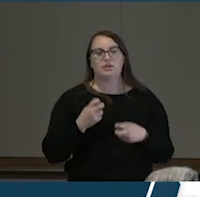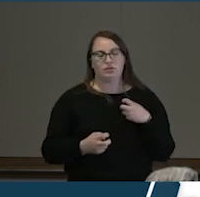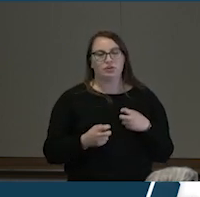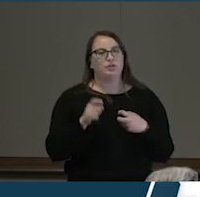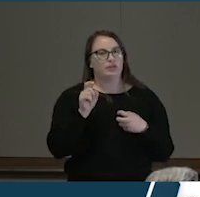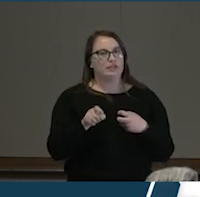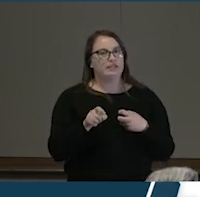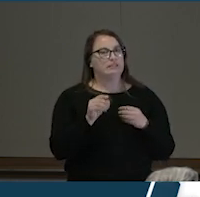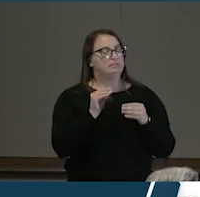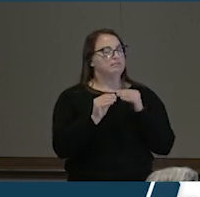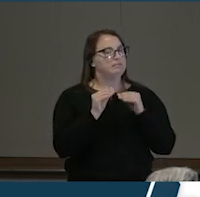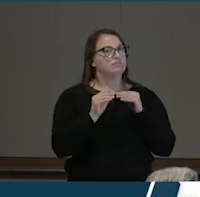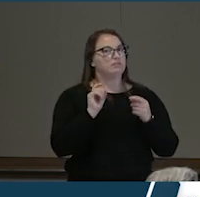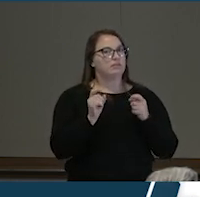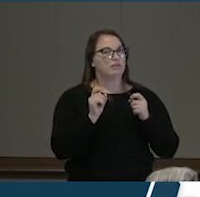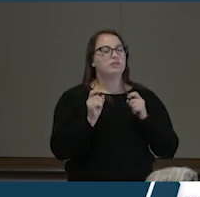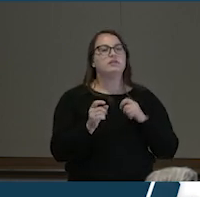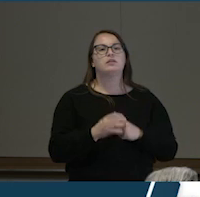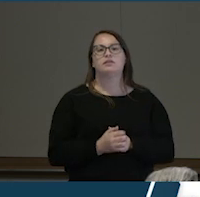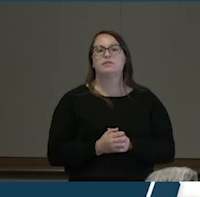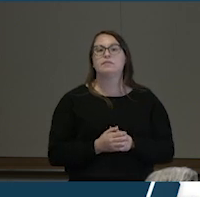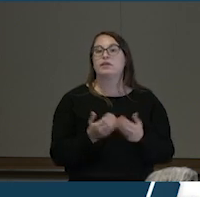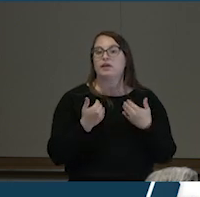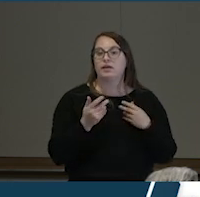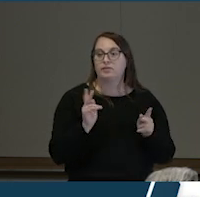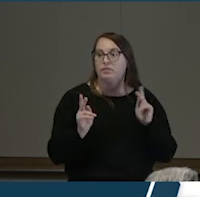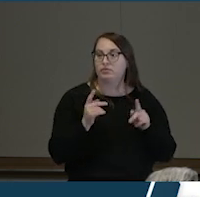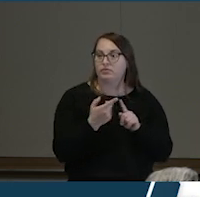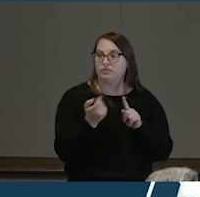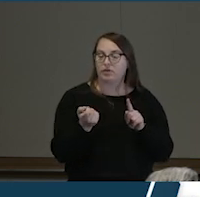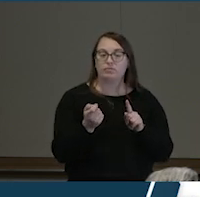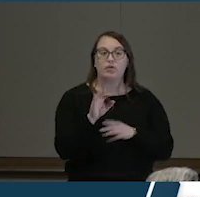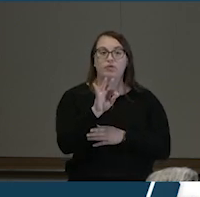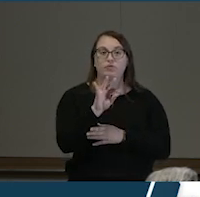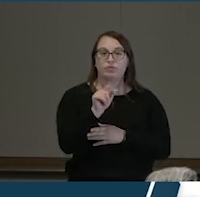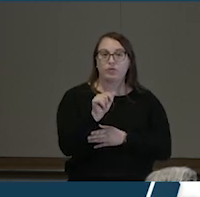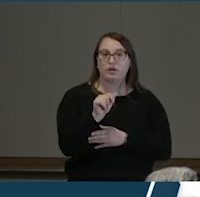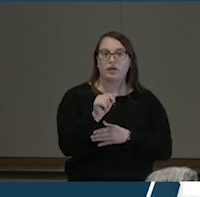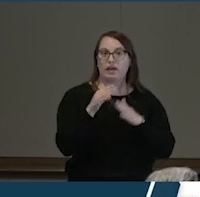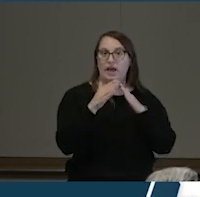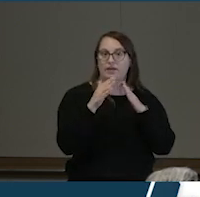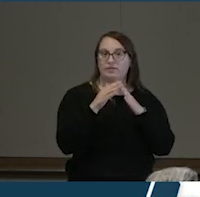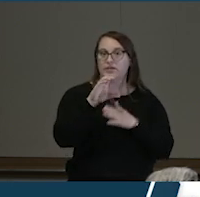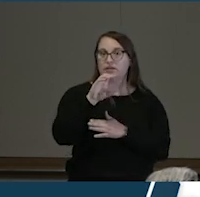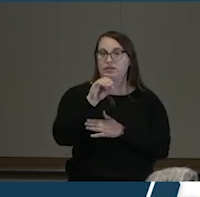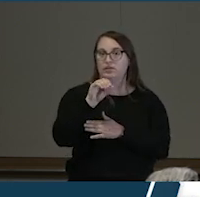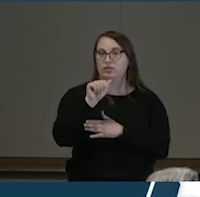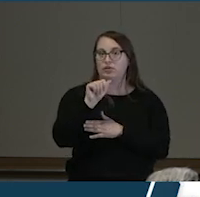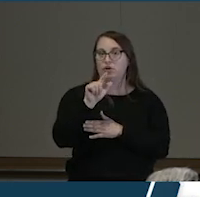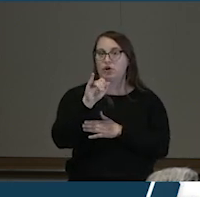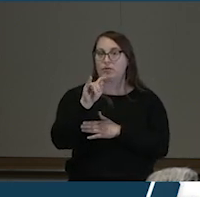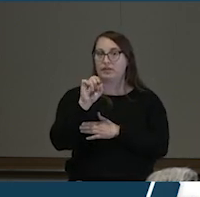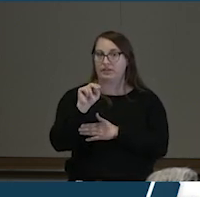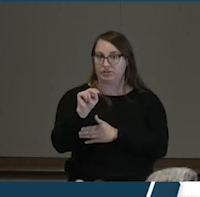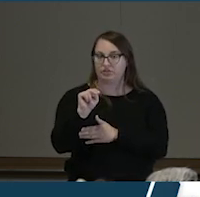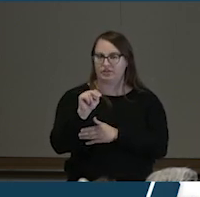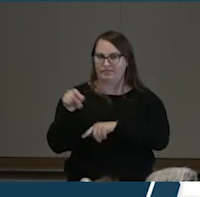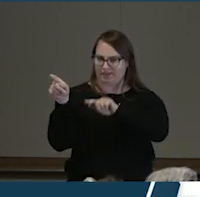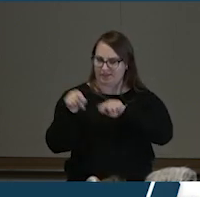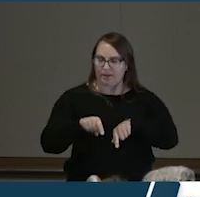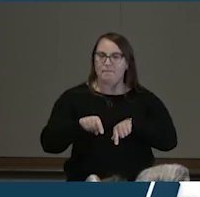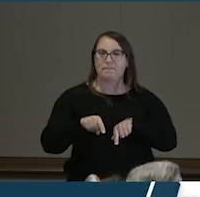something here. So I have people from the Florida Housing Coalition who come, and there are so